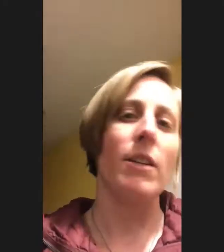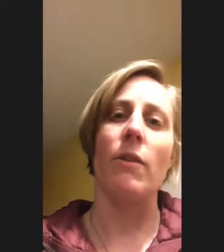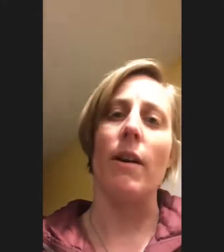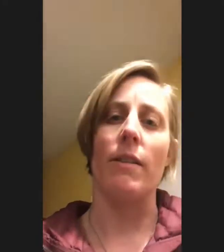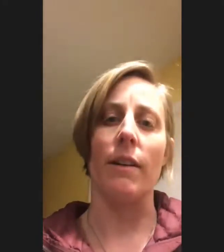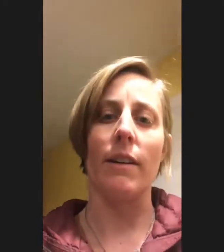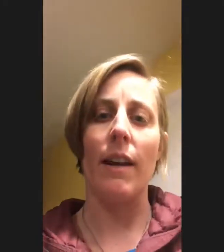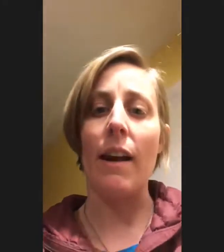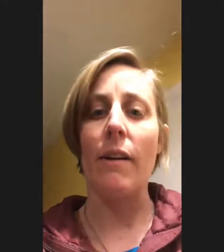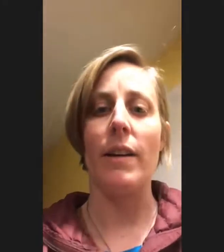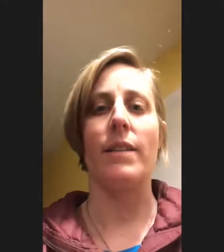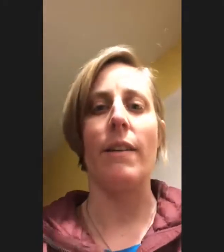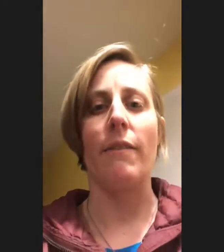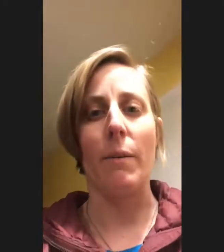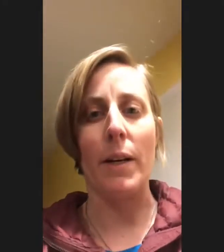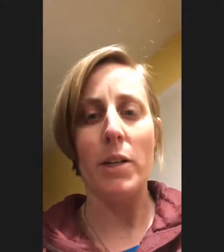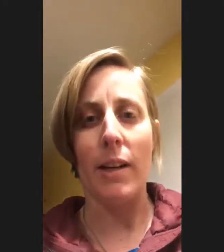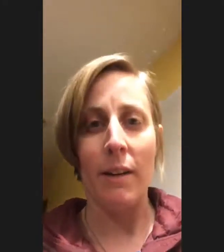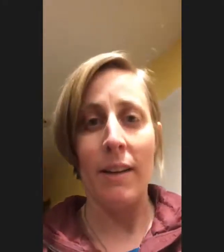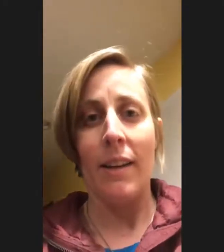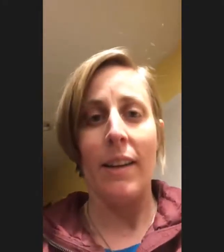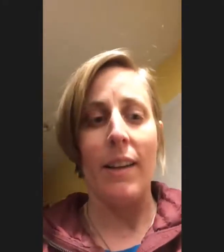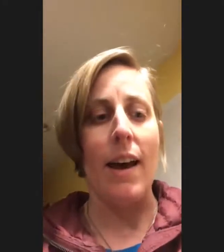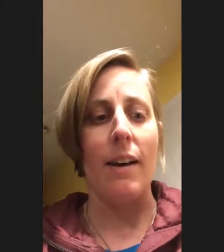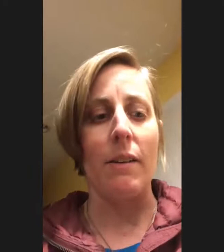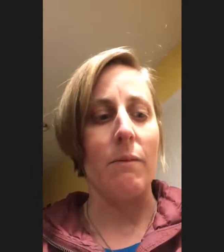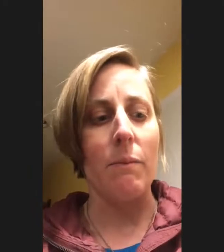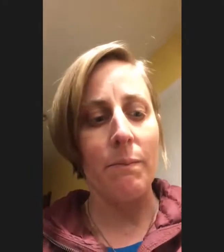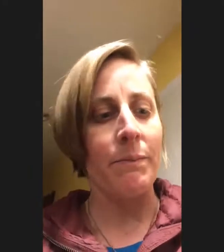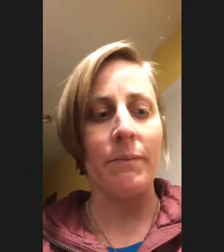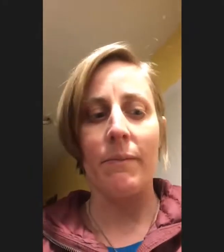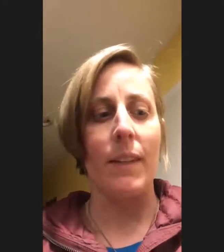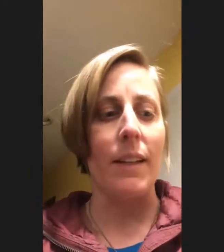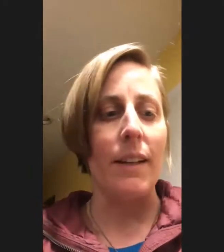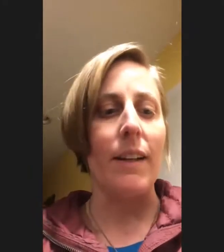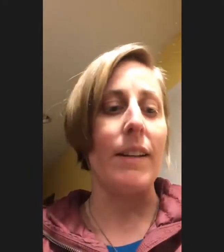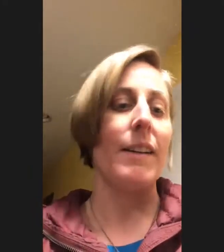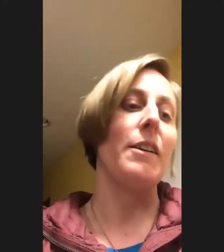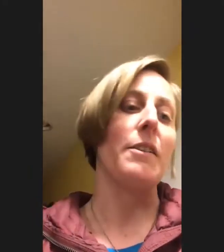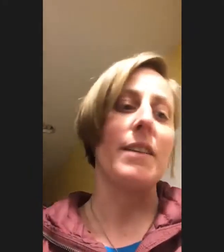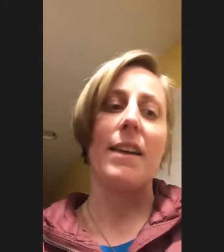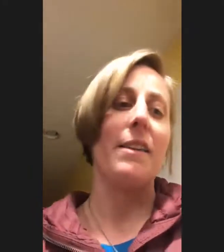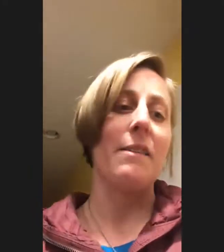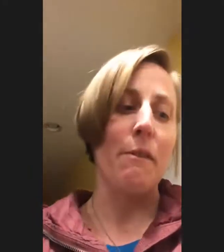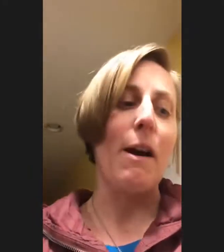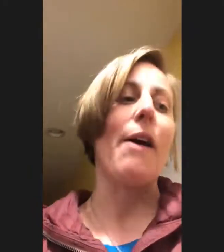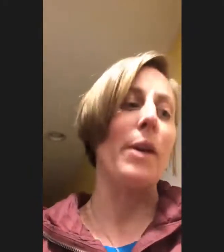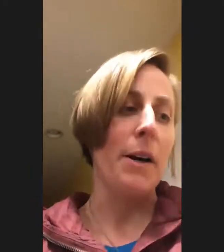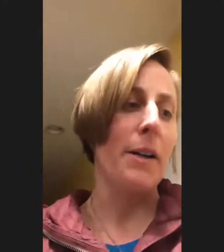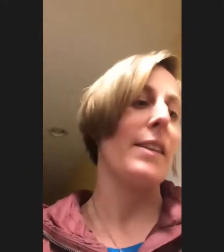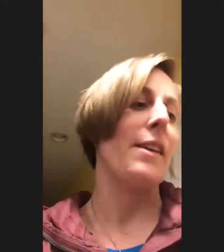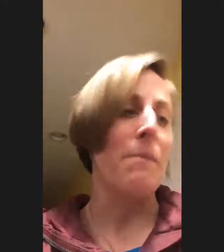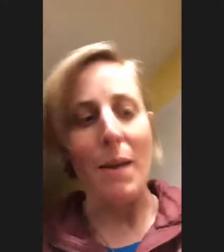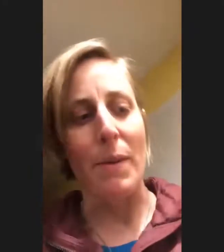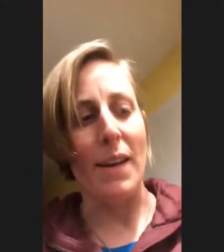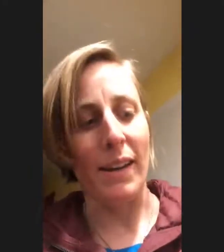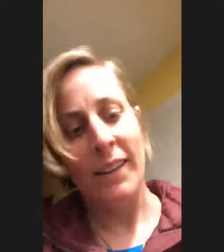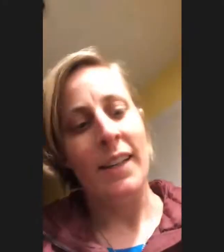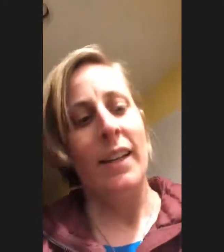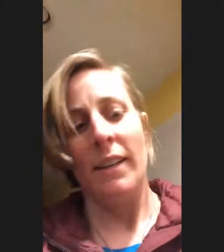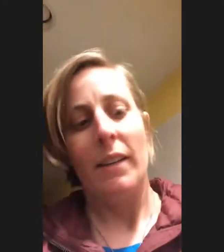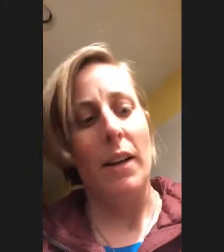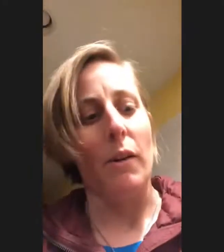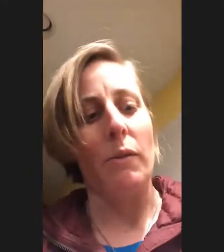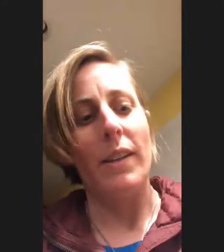reinvesting into other areas of our budget that you're saying. We heard that there may